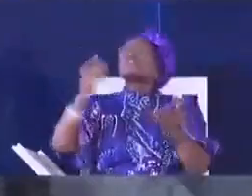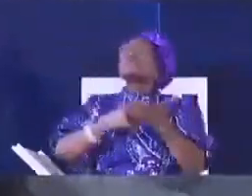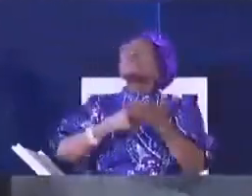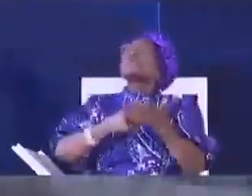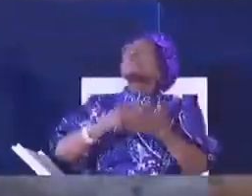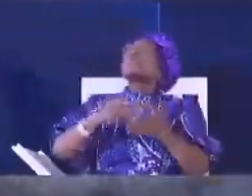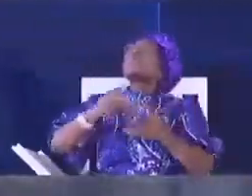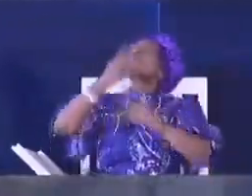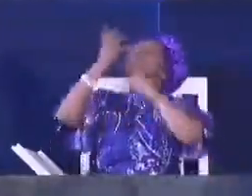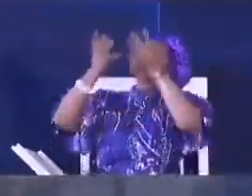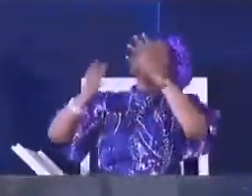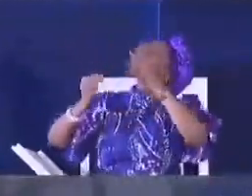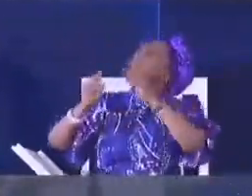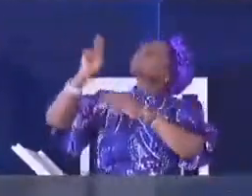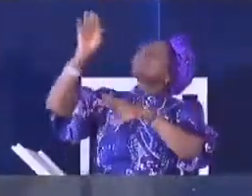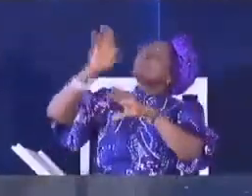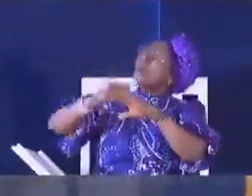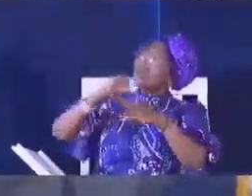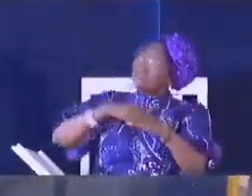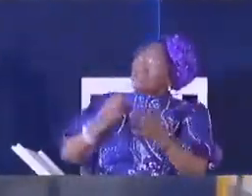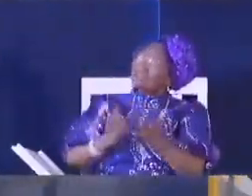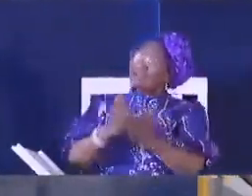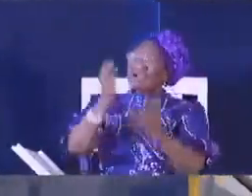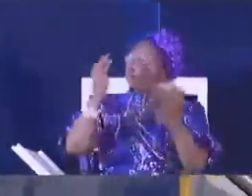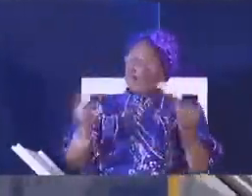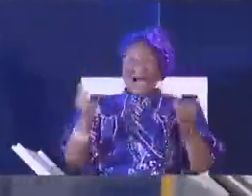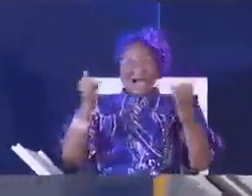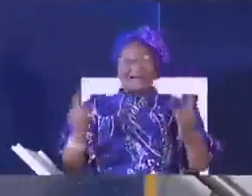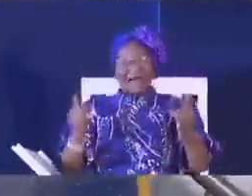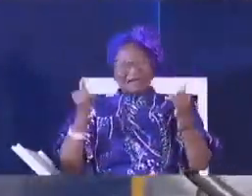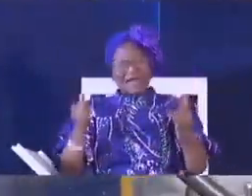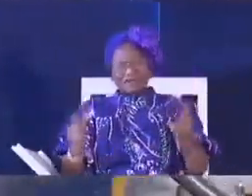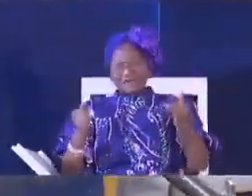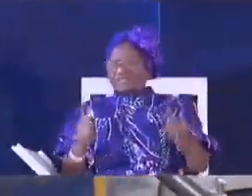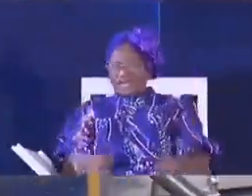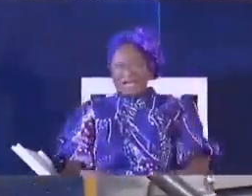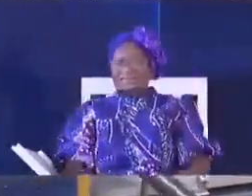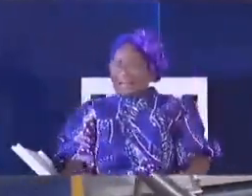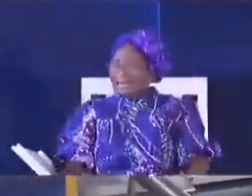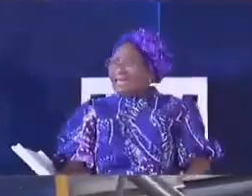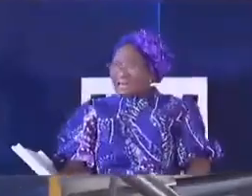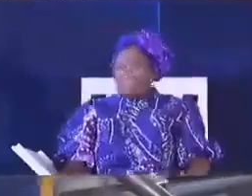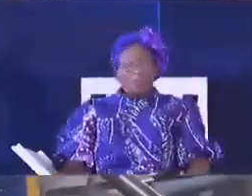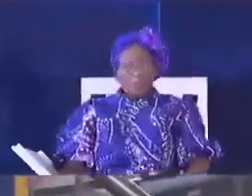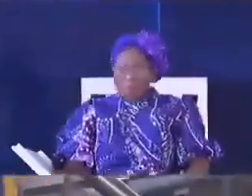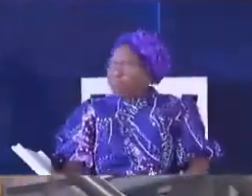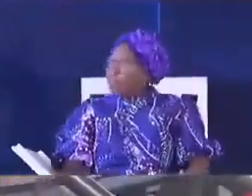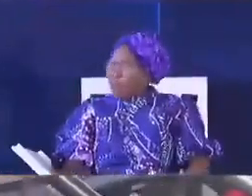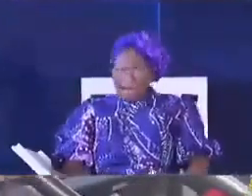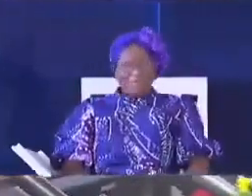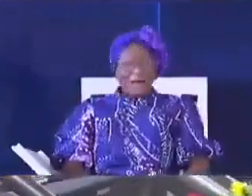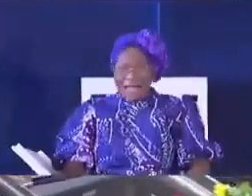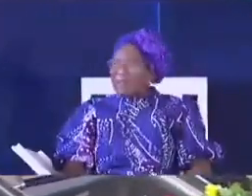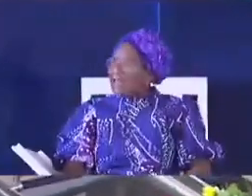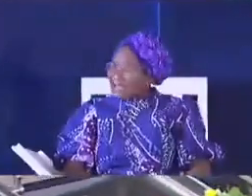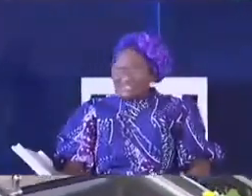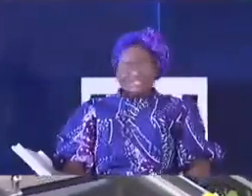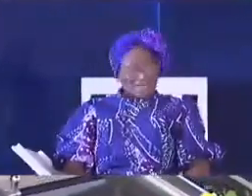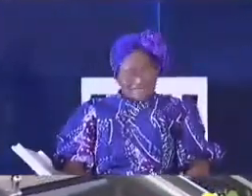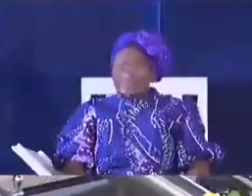Ramo shekerende remokoronde kekama kotonde remakashanta. Thank you, Father.